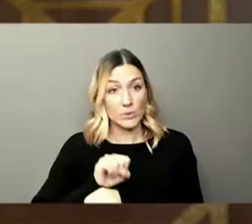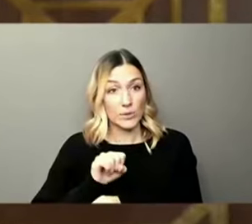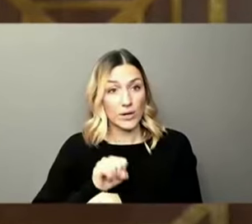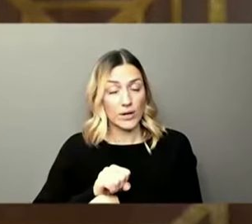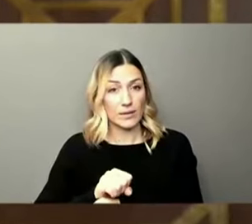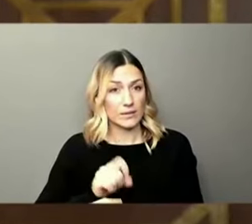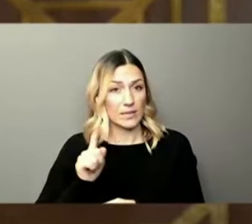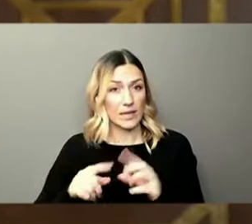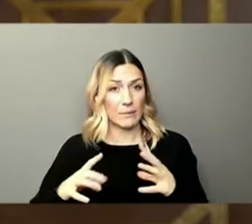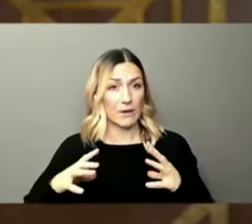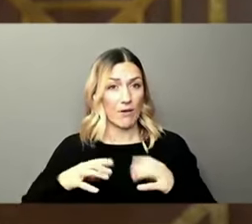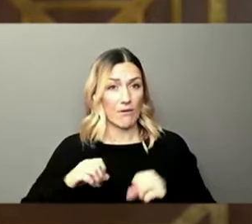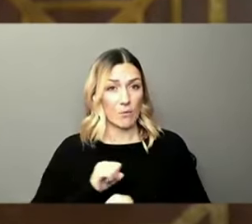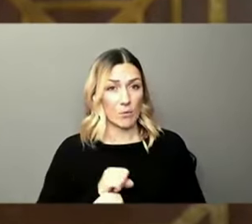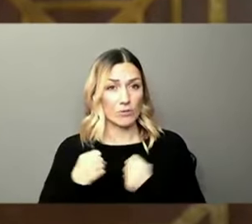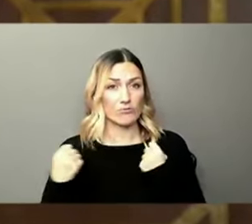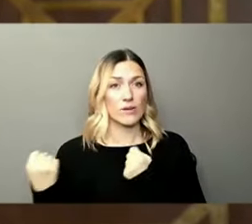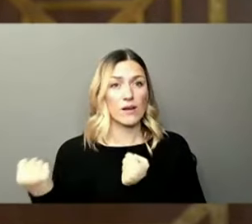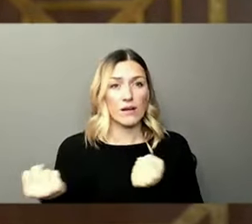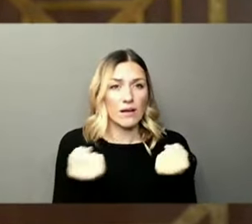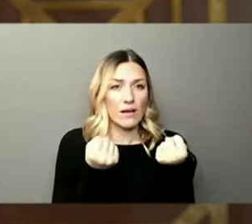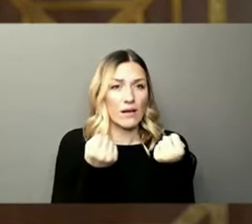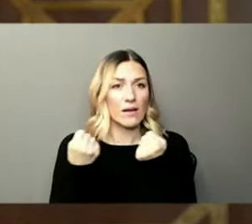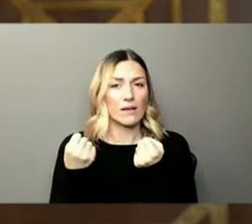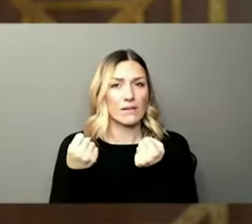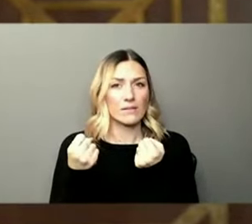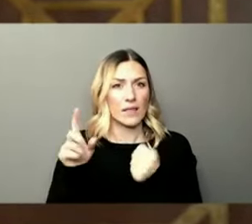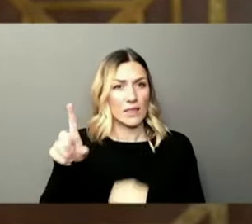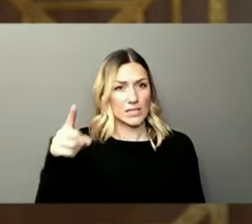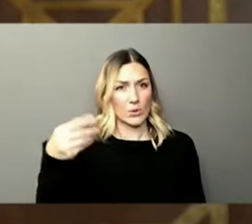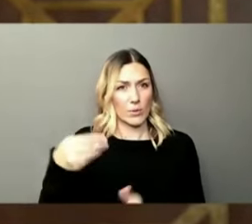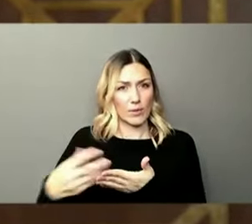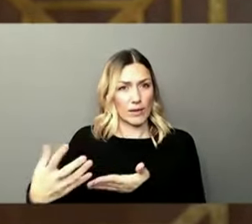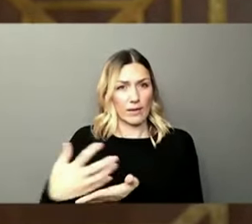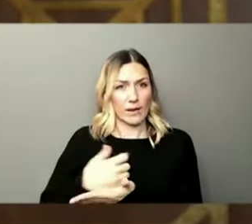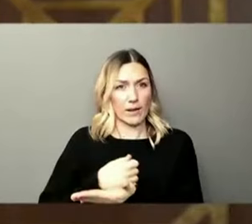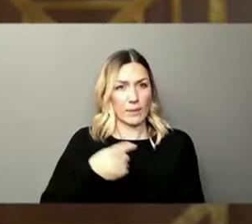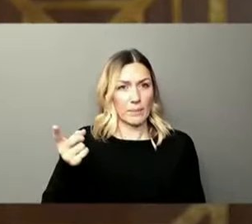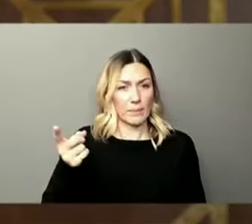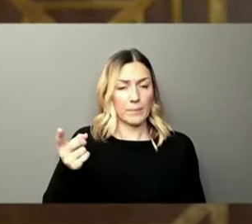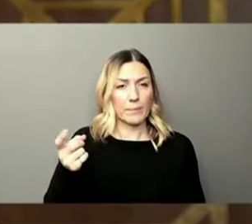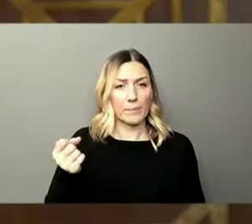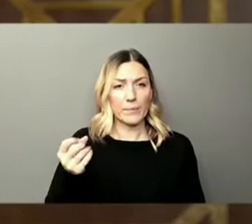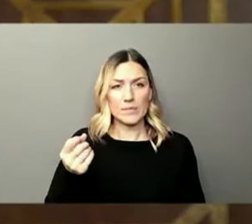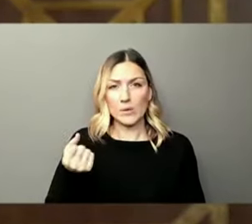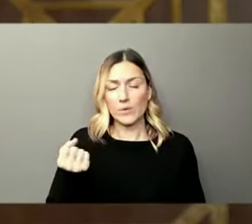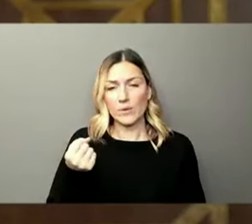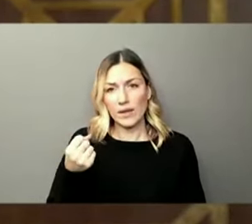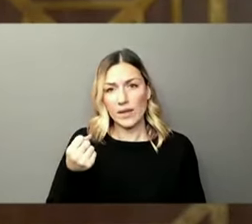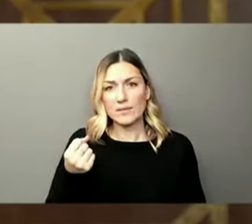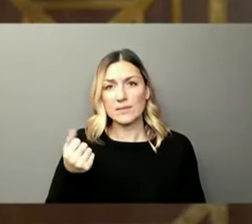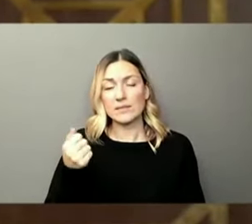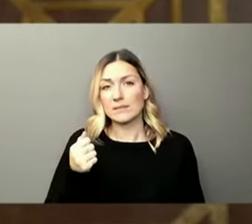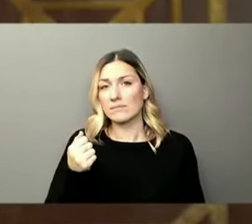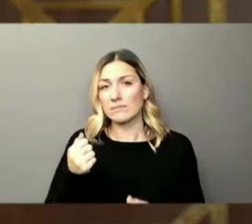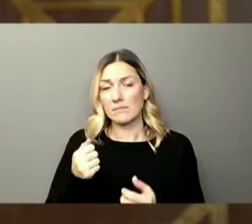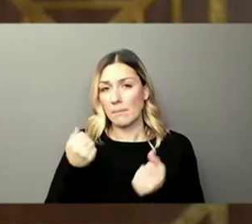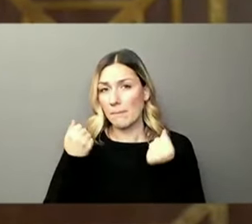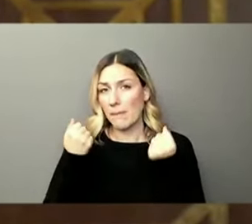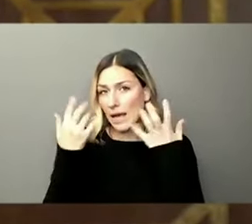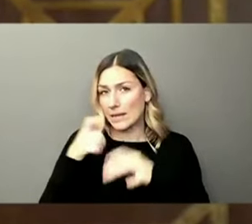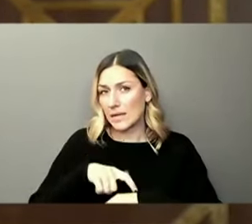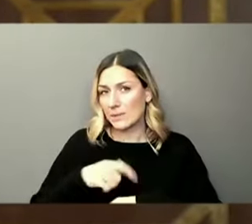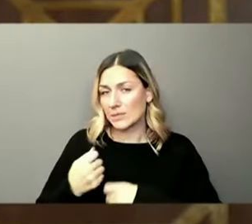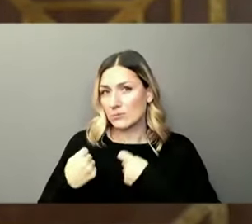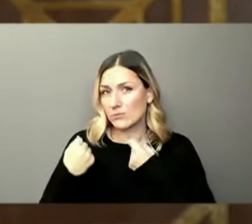work to drive me everywhere. You know, he's our only income. So, yeah, there's plenty of times that I'm driving to my